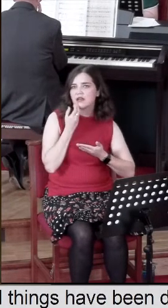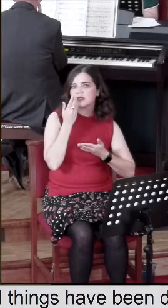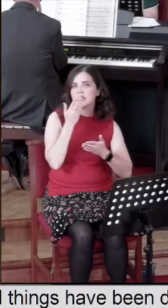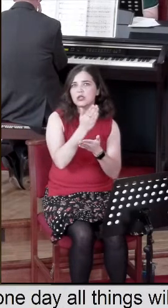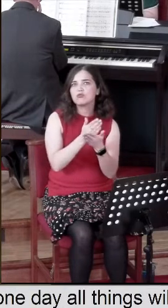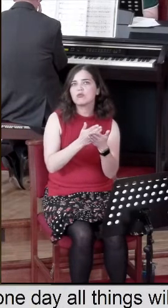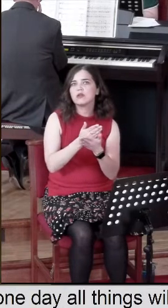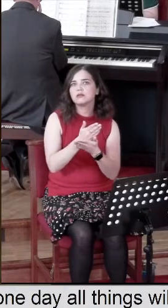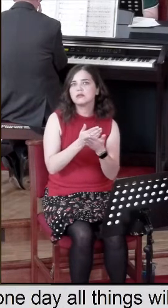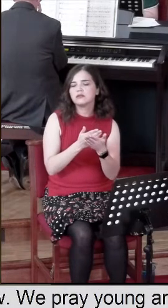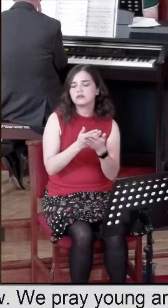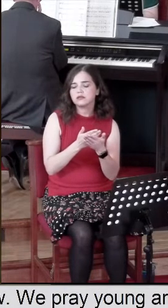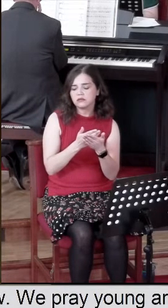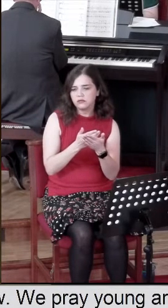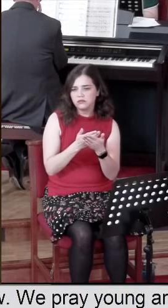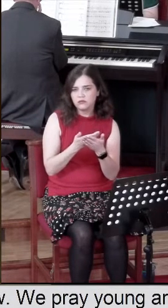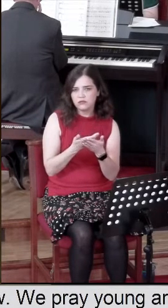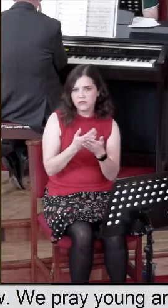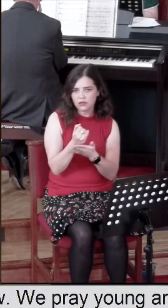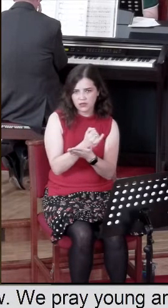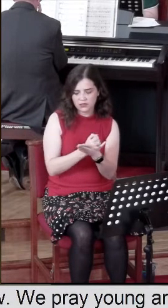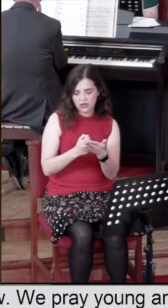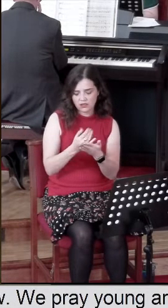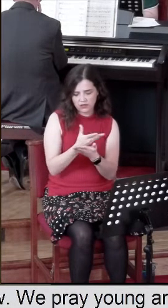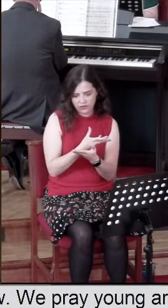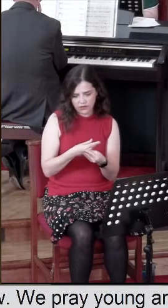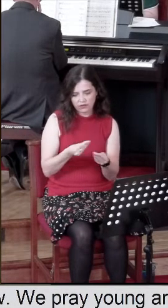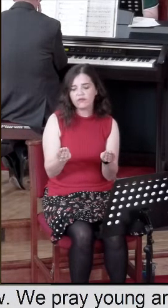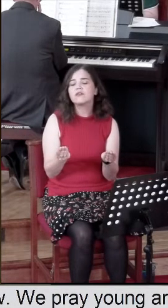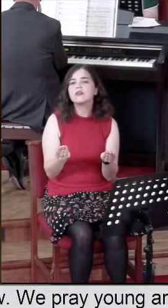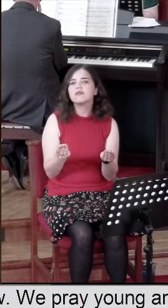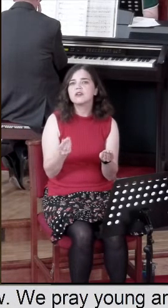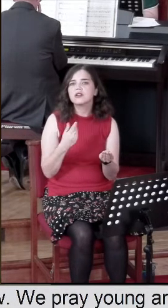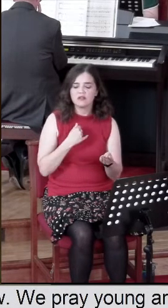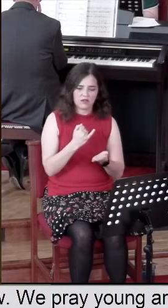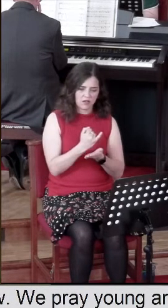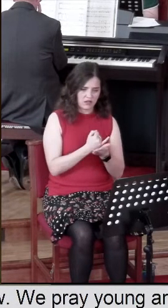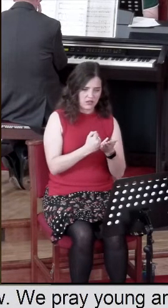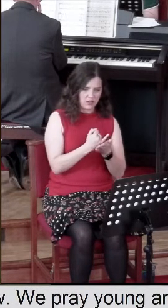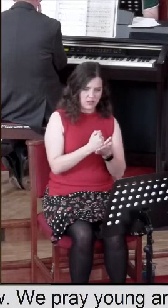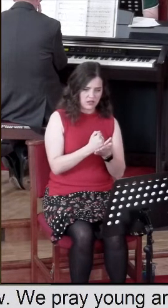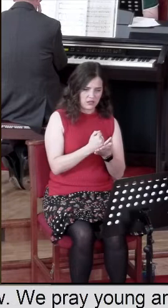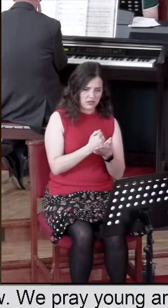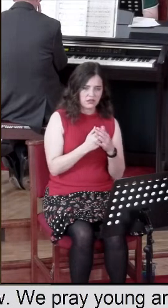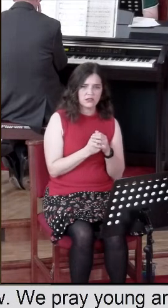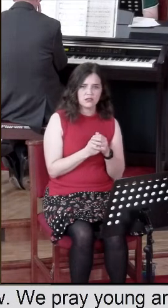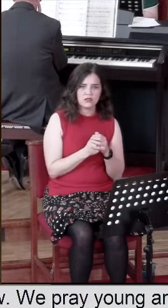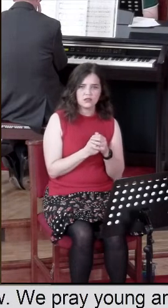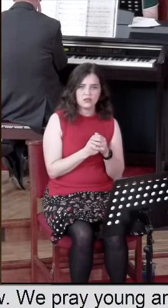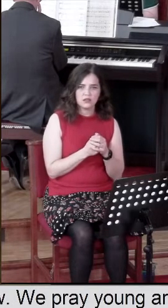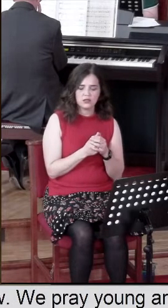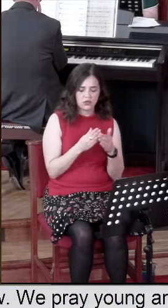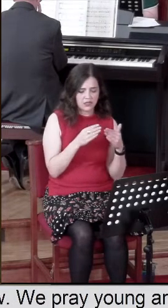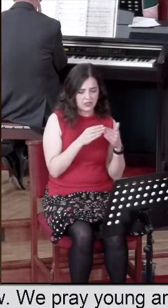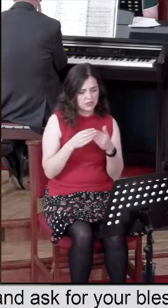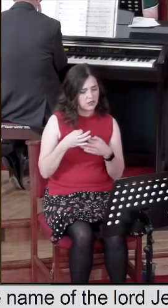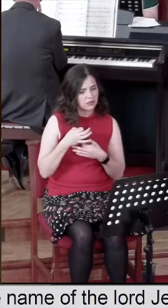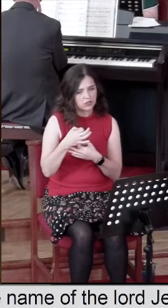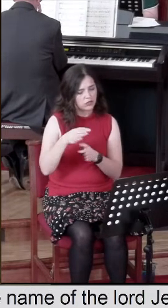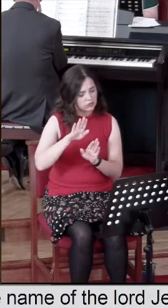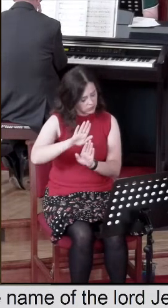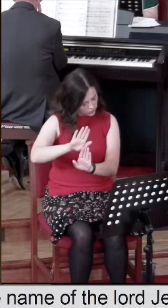day our daily bread. Forgive us our debts as we forgive our debtors. And lead us not